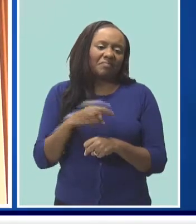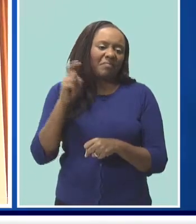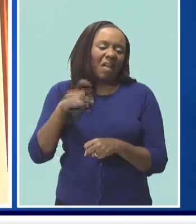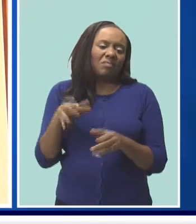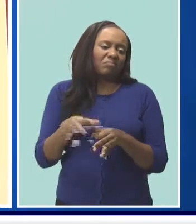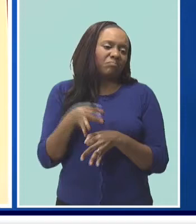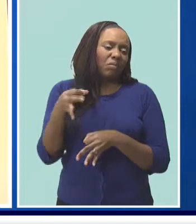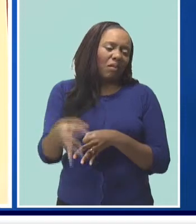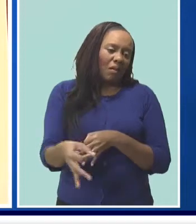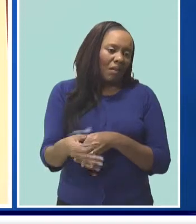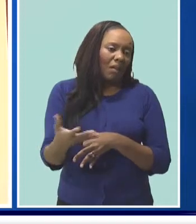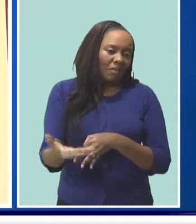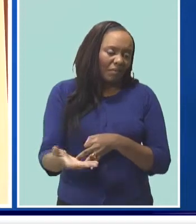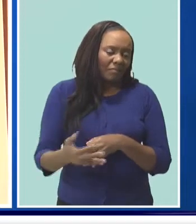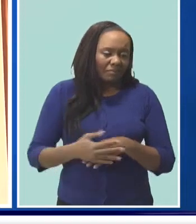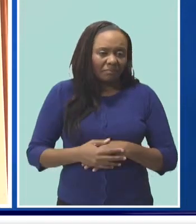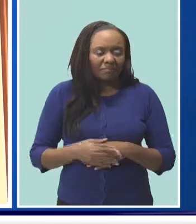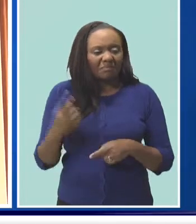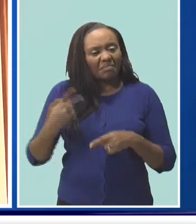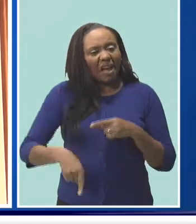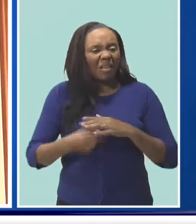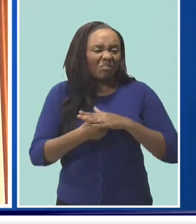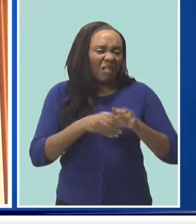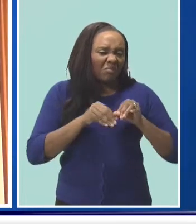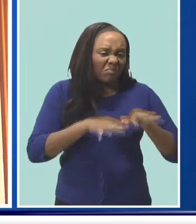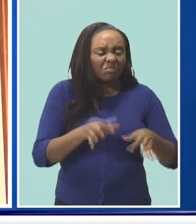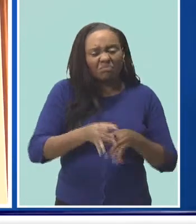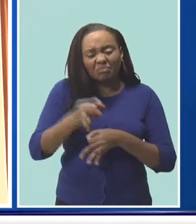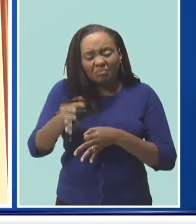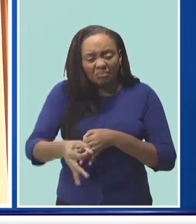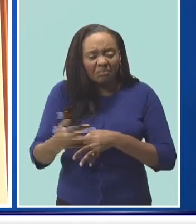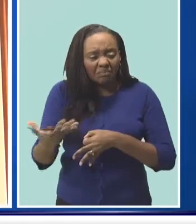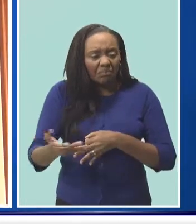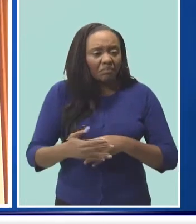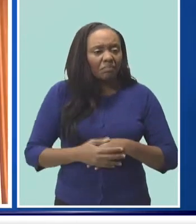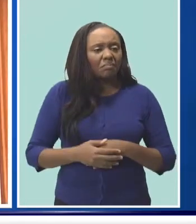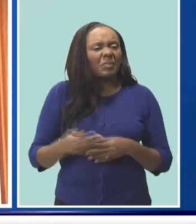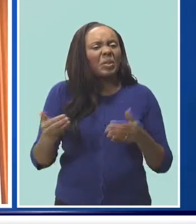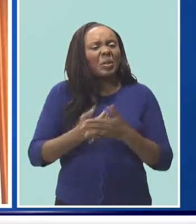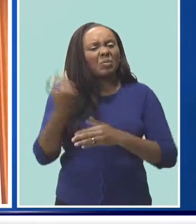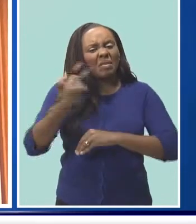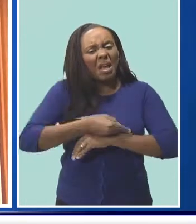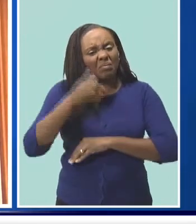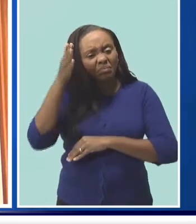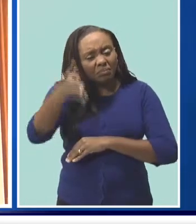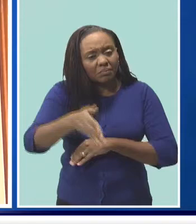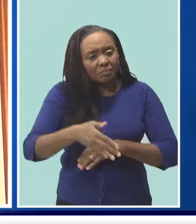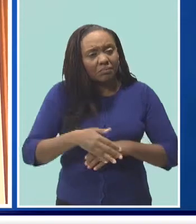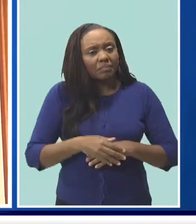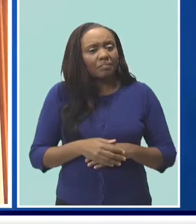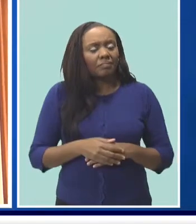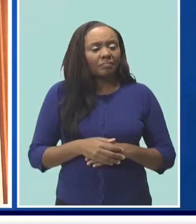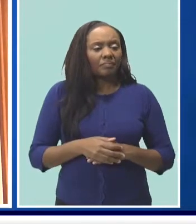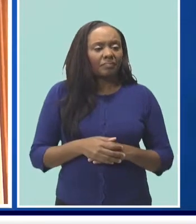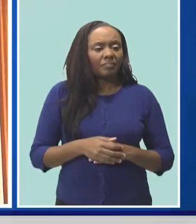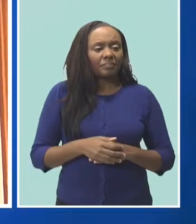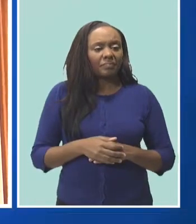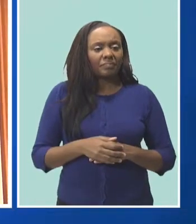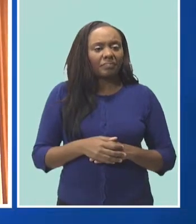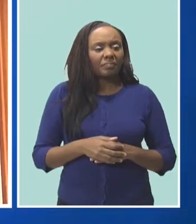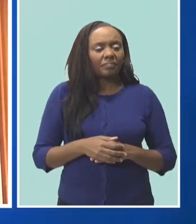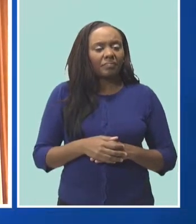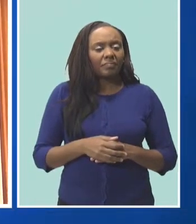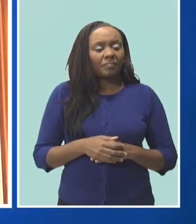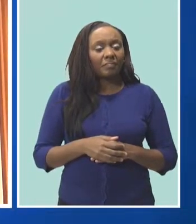we have to postpone it and until a further date, until this thing is over